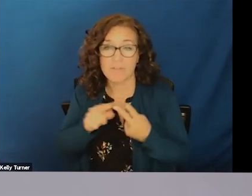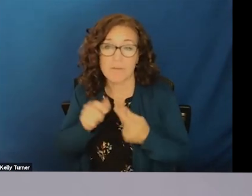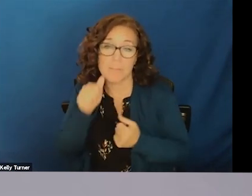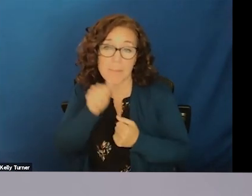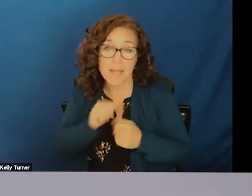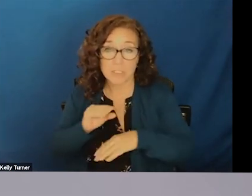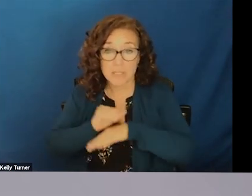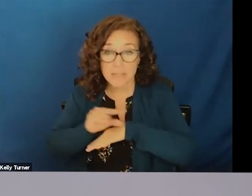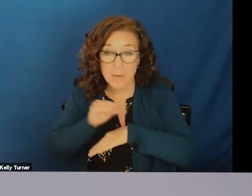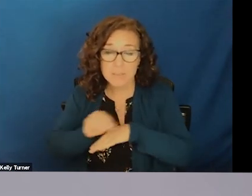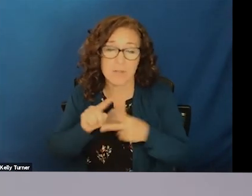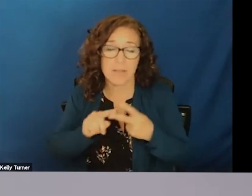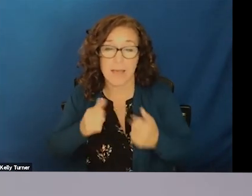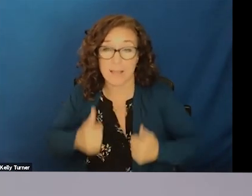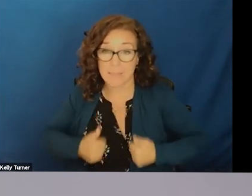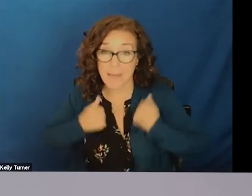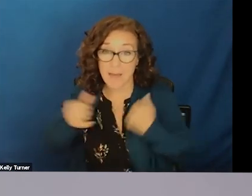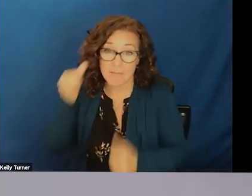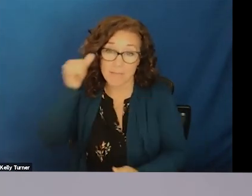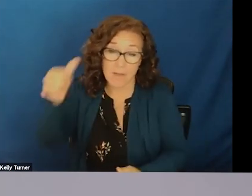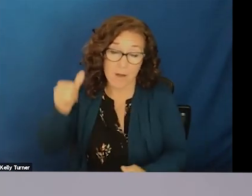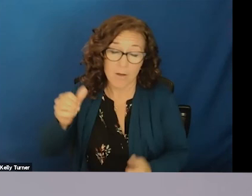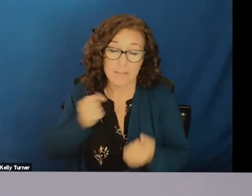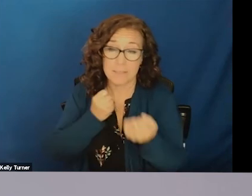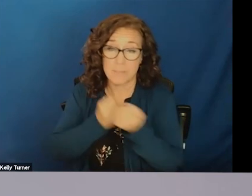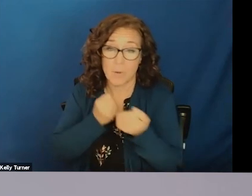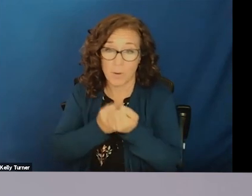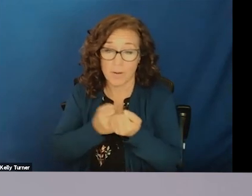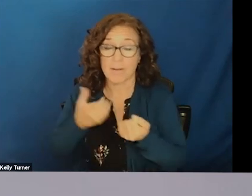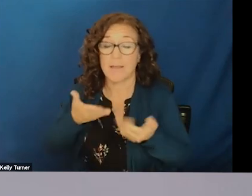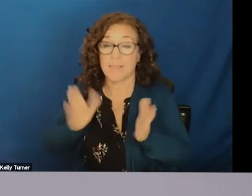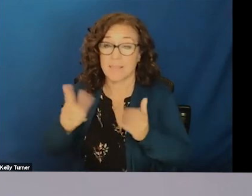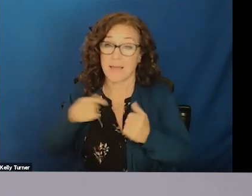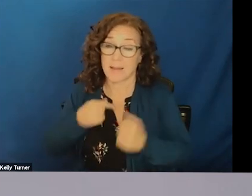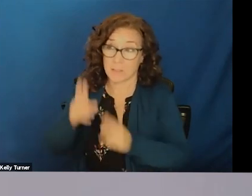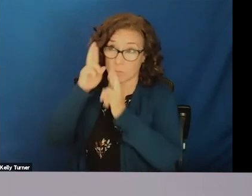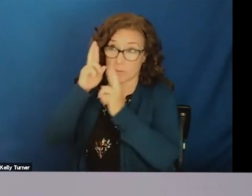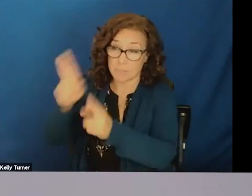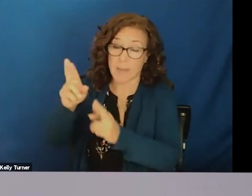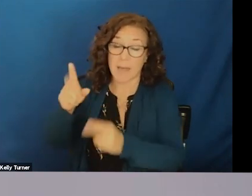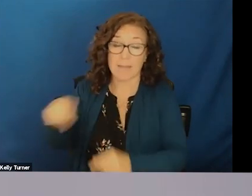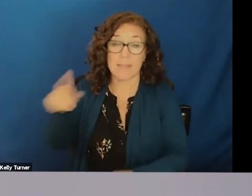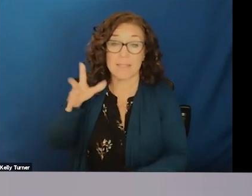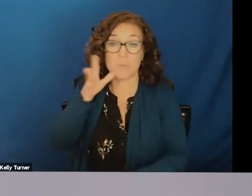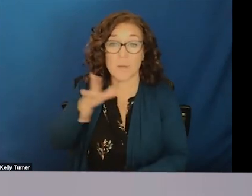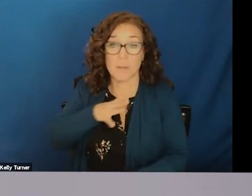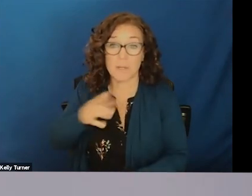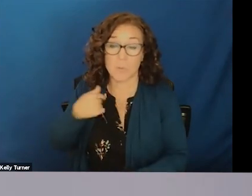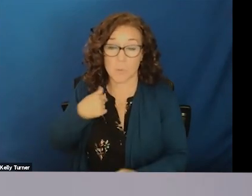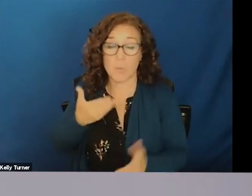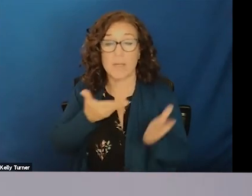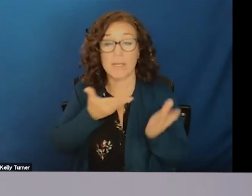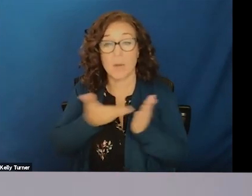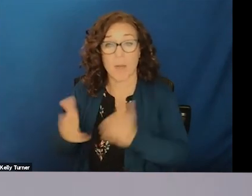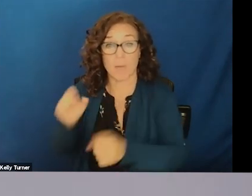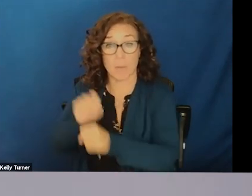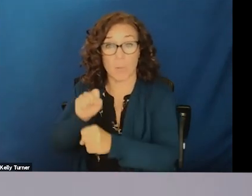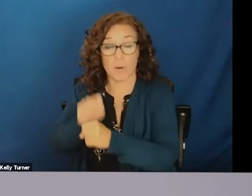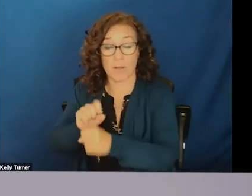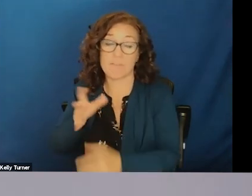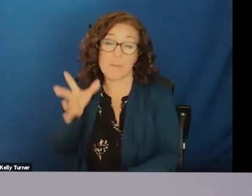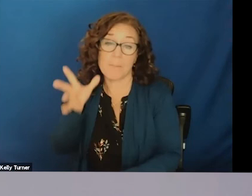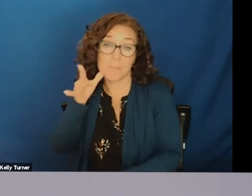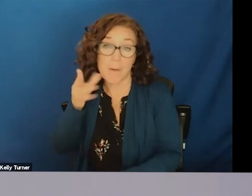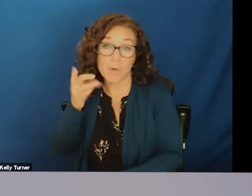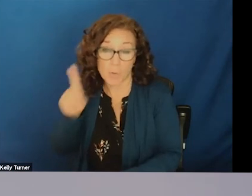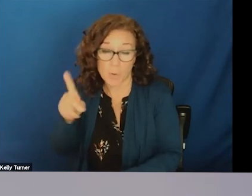support, let us pay respect to the women who carry out the hard work of motherhood with skill and grace. And let us remember those